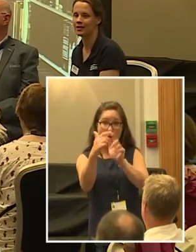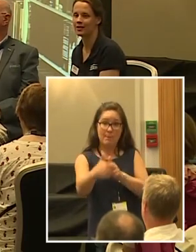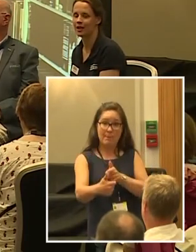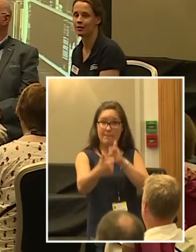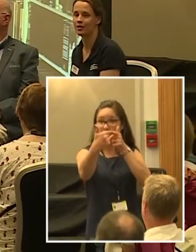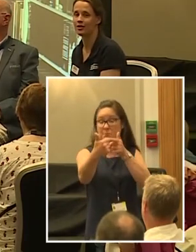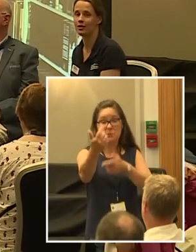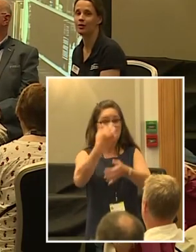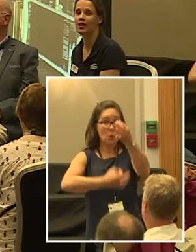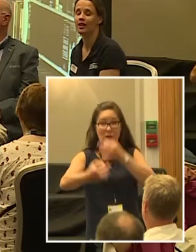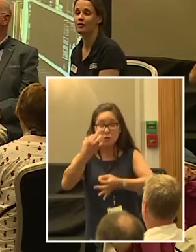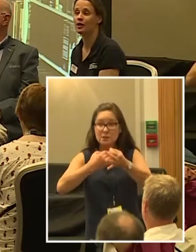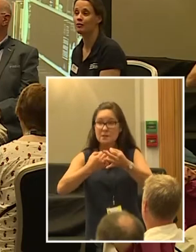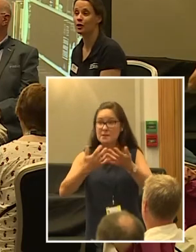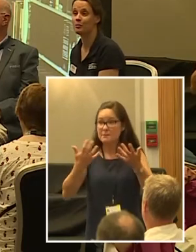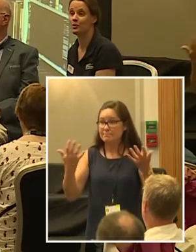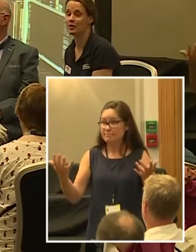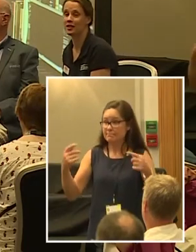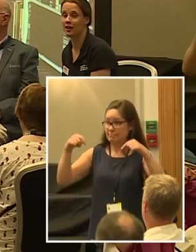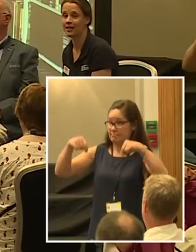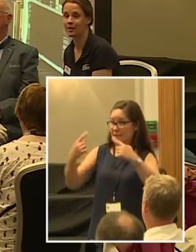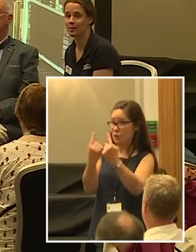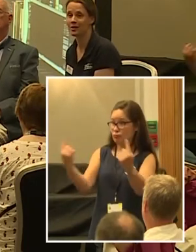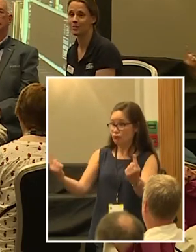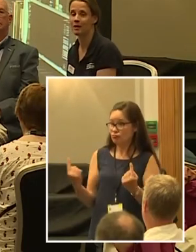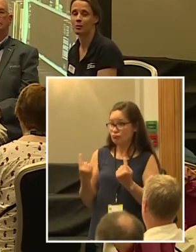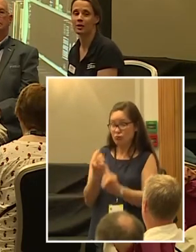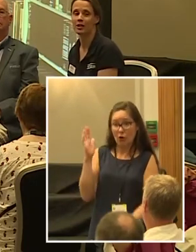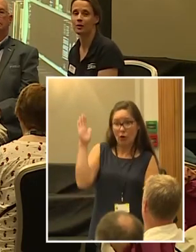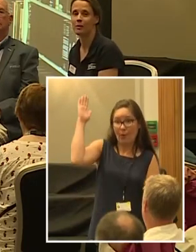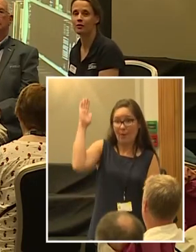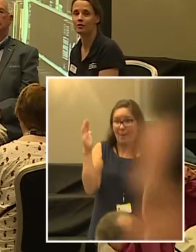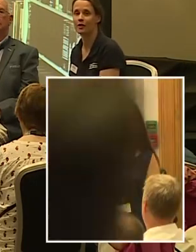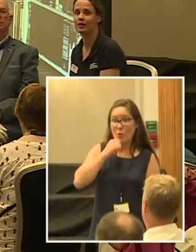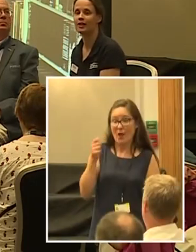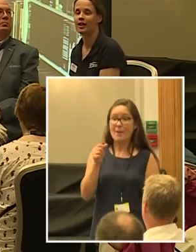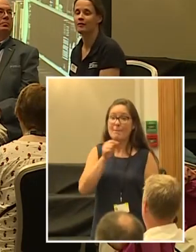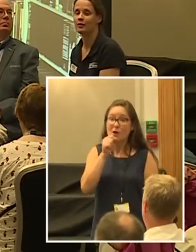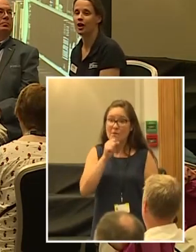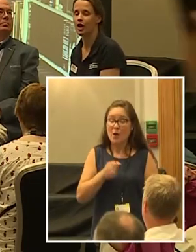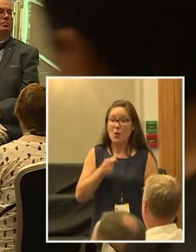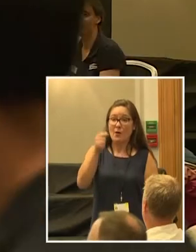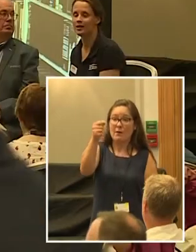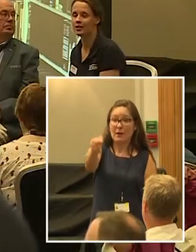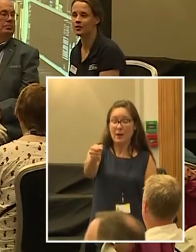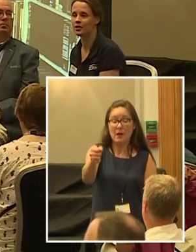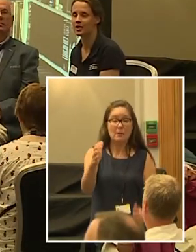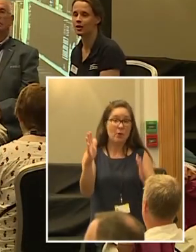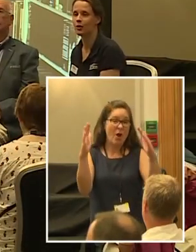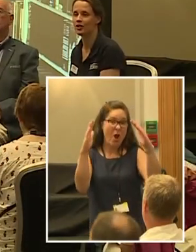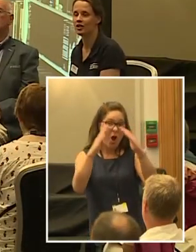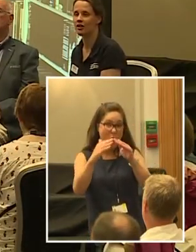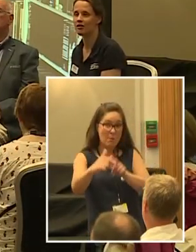submit their questions. So if you're in the room, do stick your hand up and somebody will bring you a microphone. If you're at home, please use